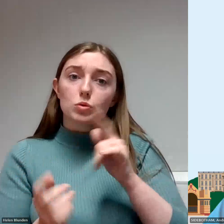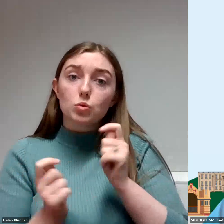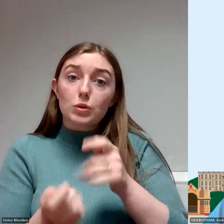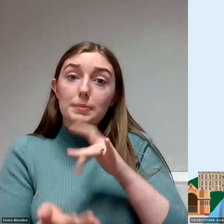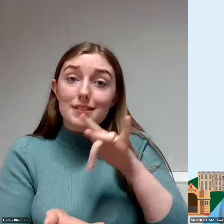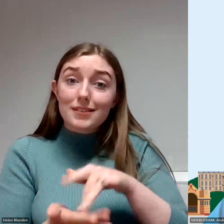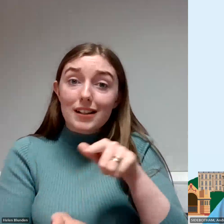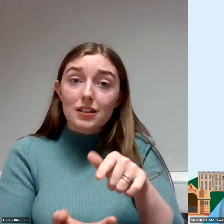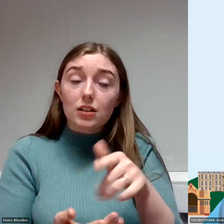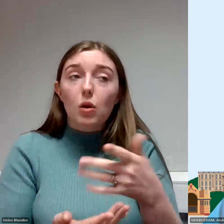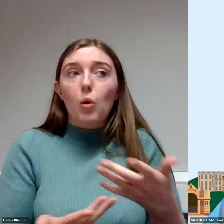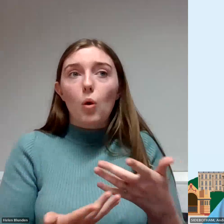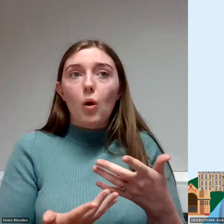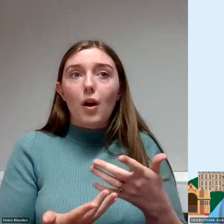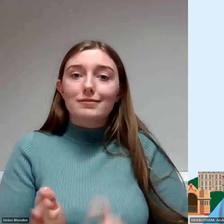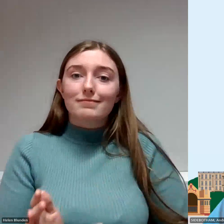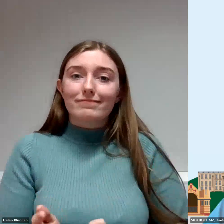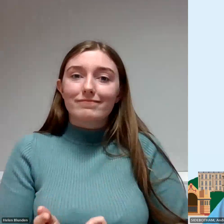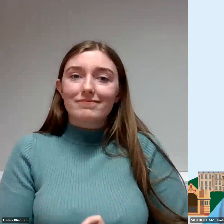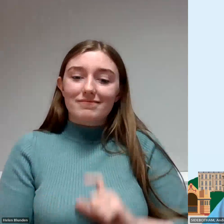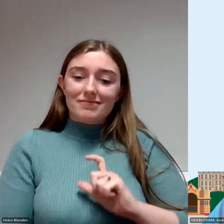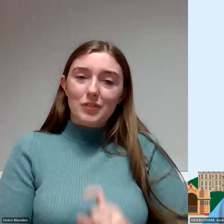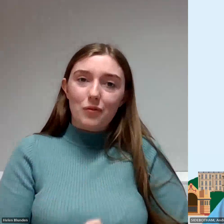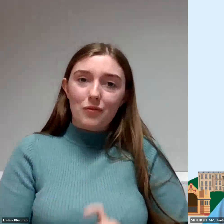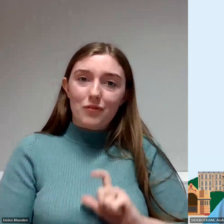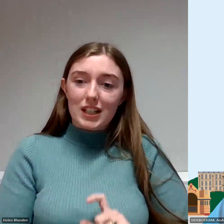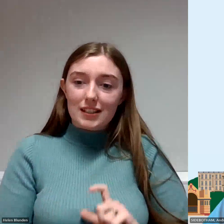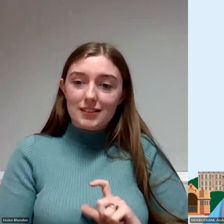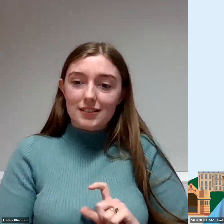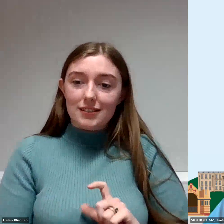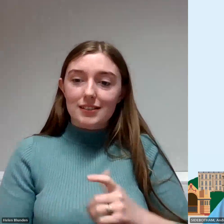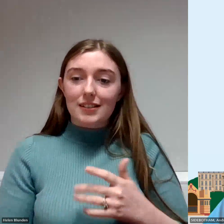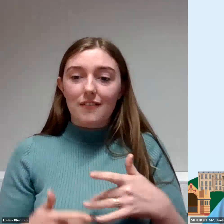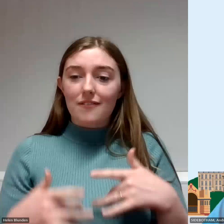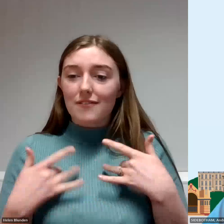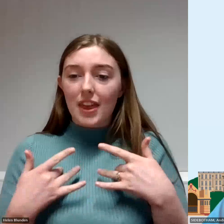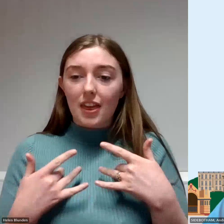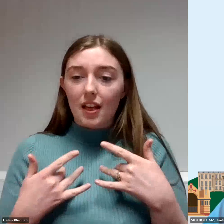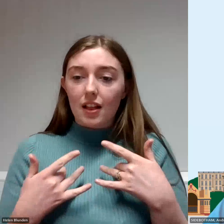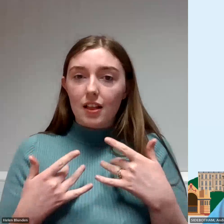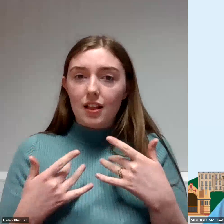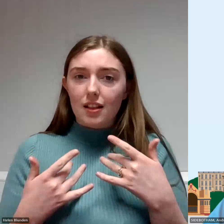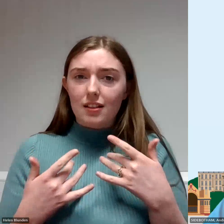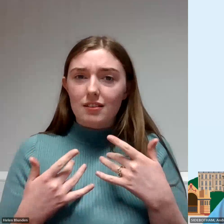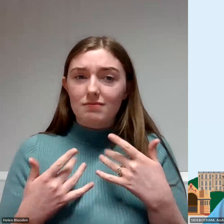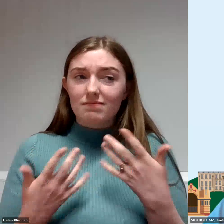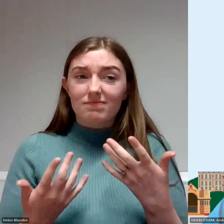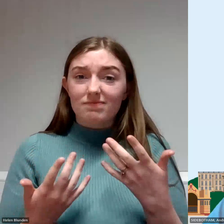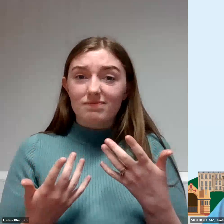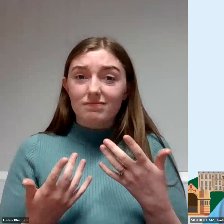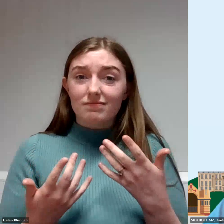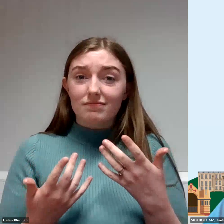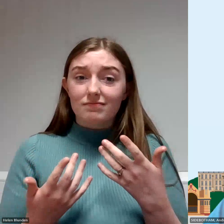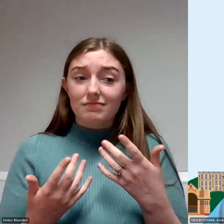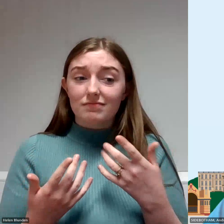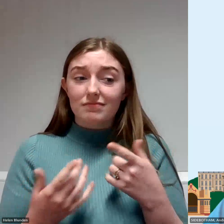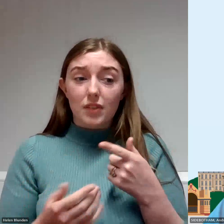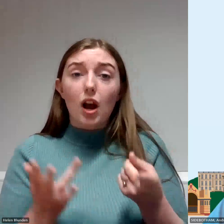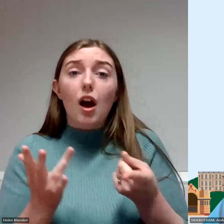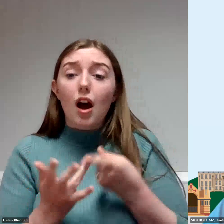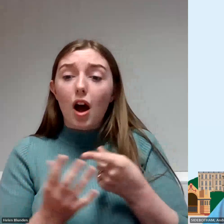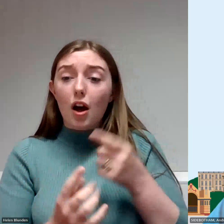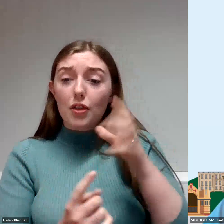of confidence that other areas of the healthcare system they feel don't give them the confidence that they will